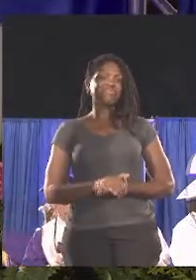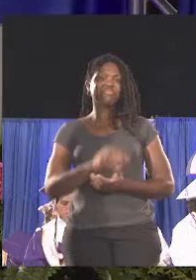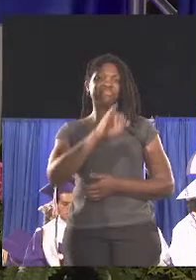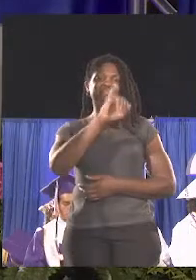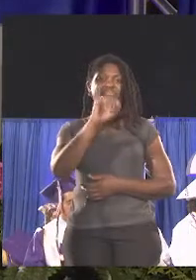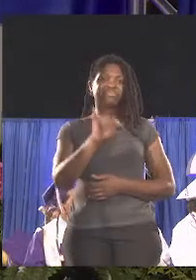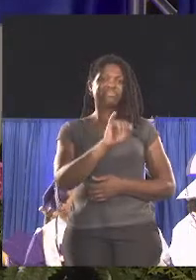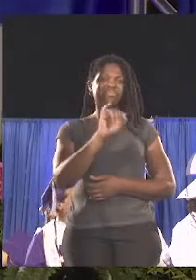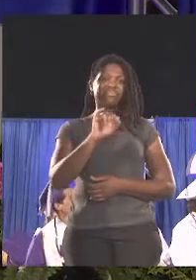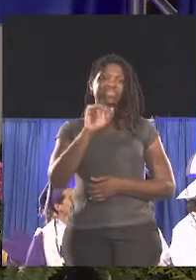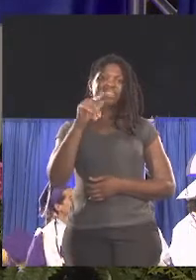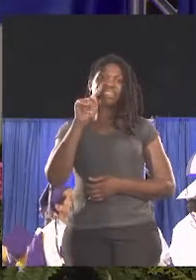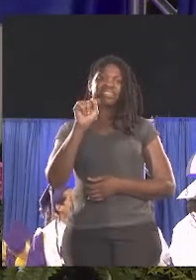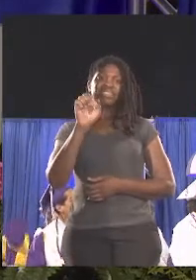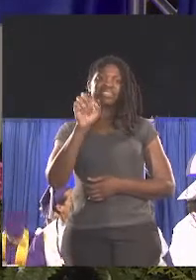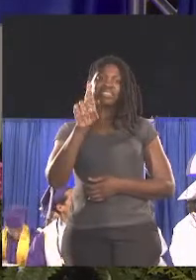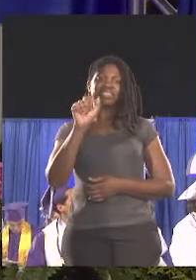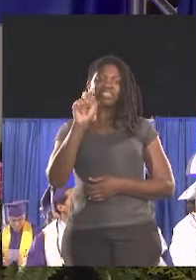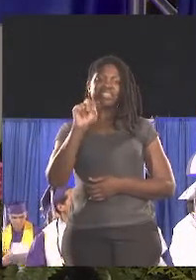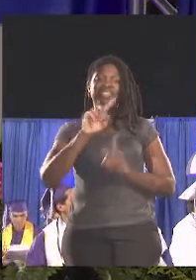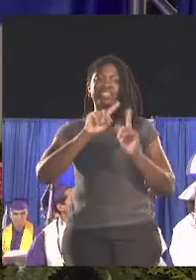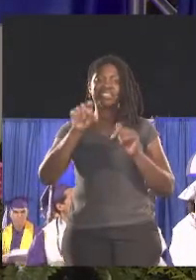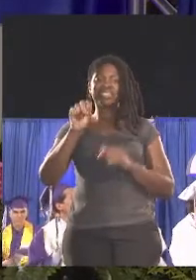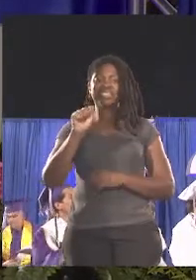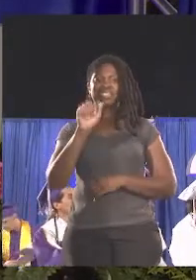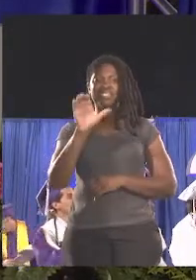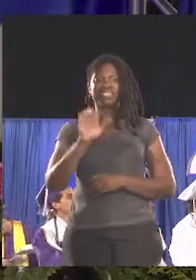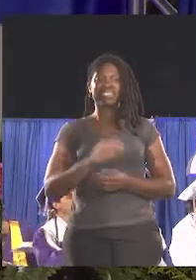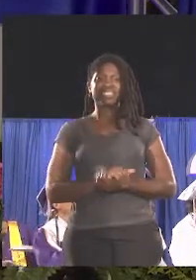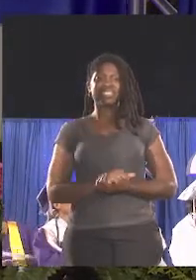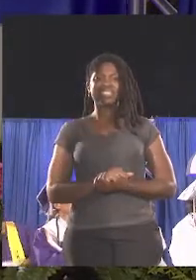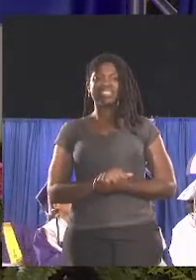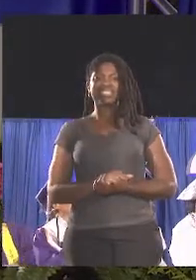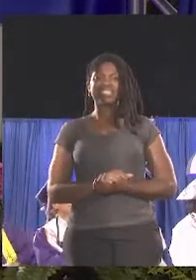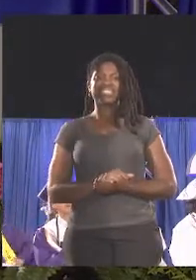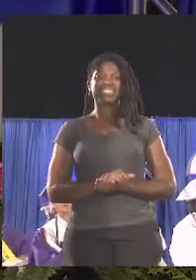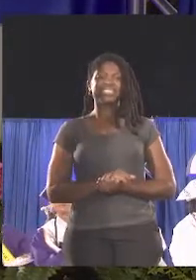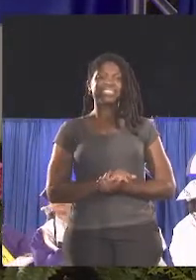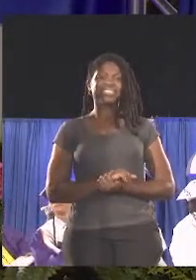Jade Teran, San Antonio College.